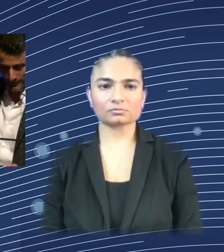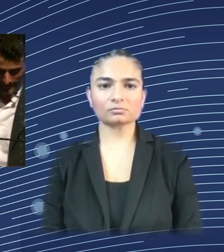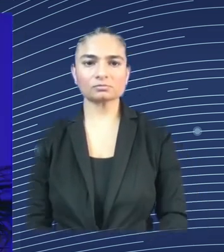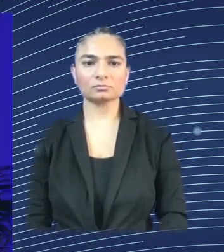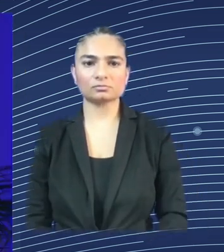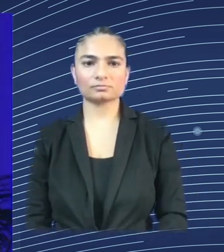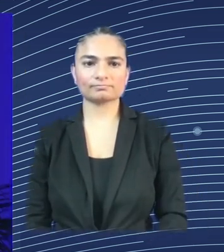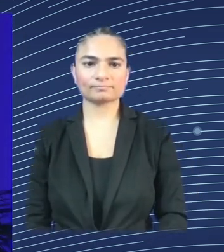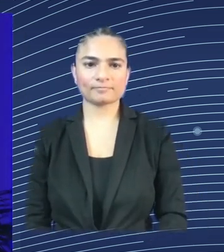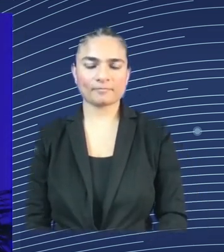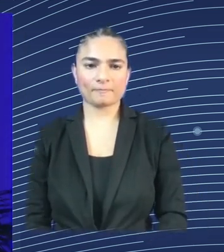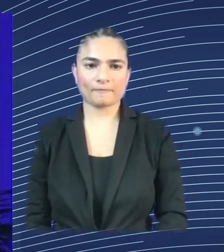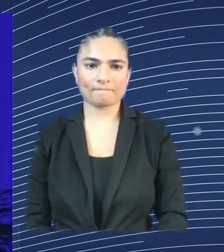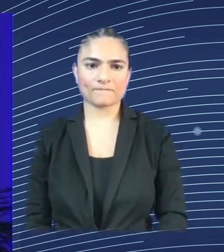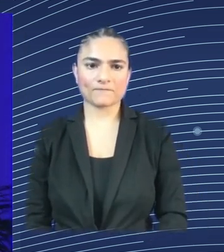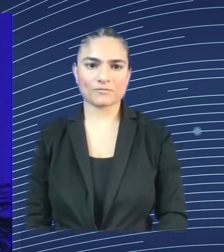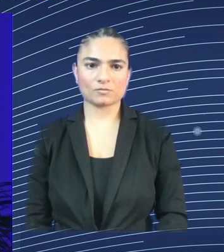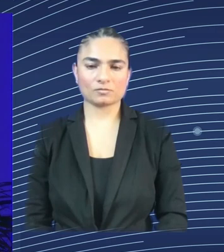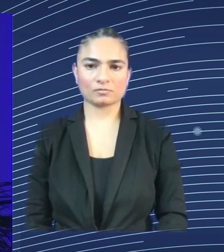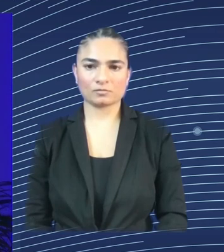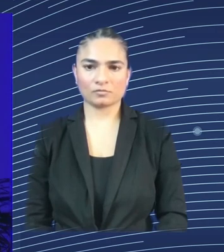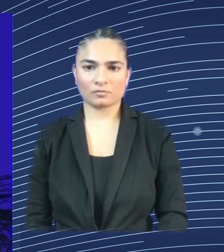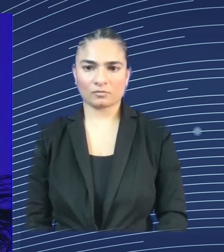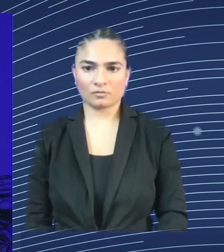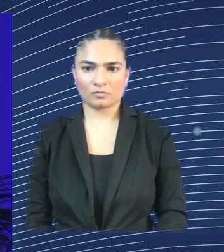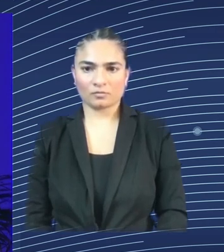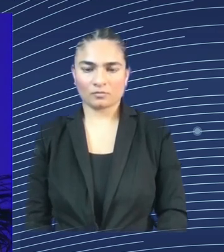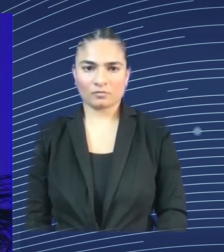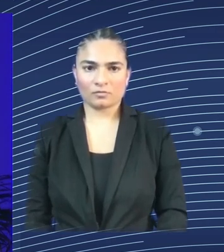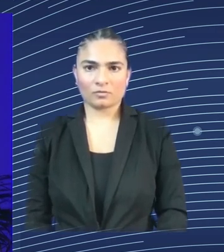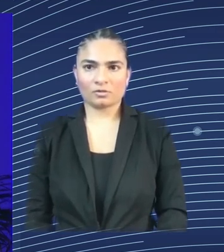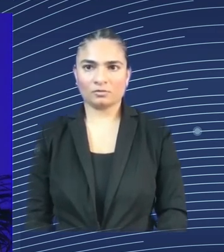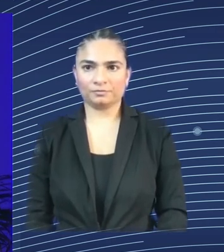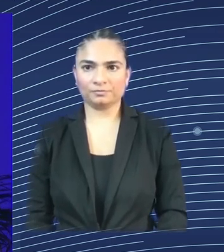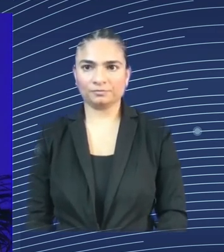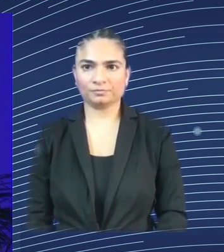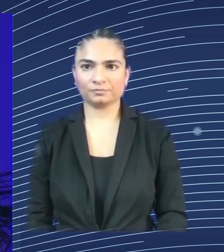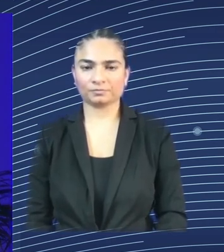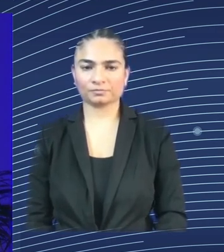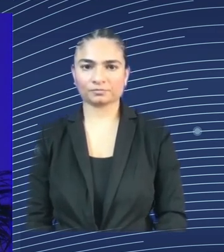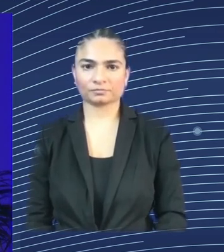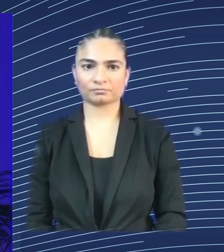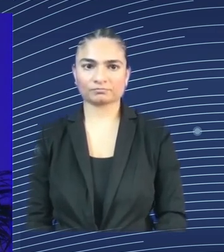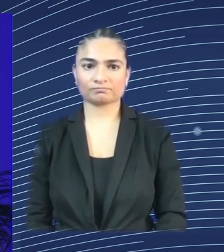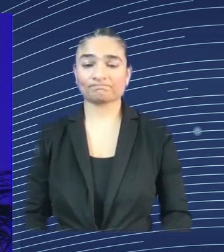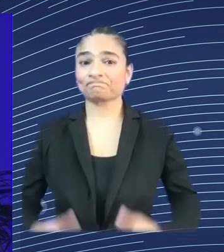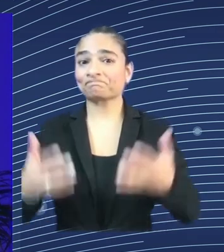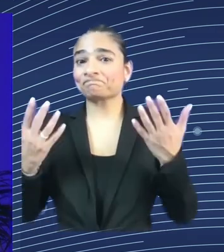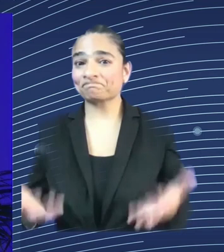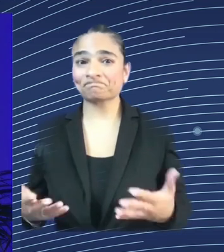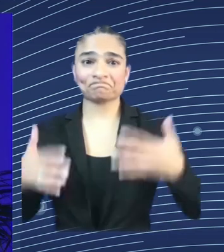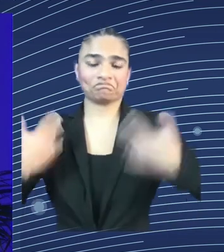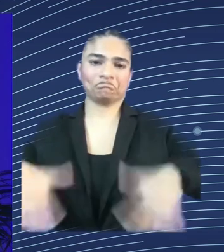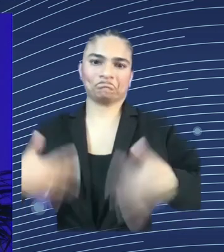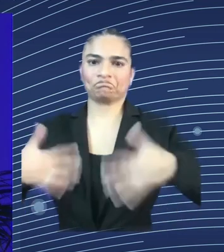Serena, thank you very much. Our last but not least speaker is researcher at